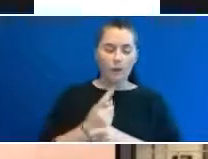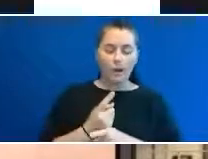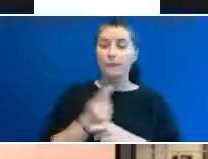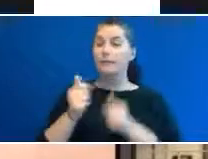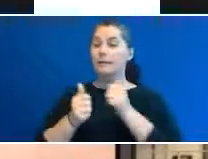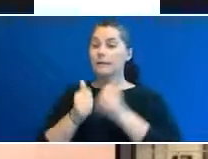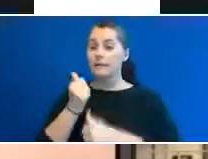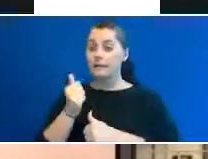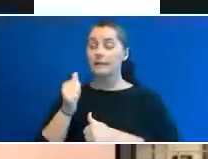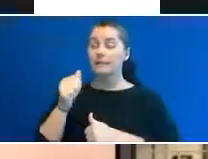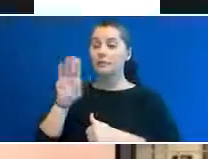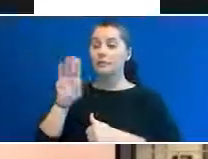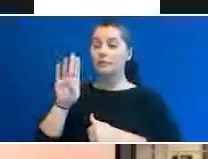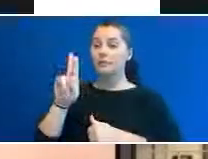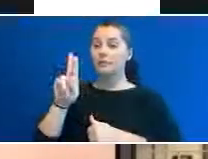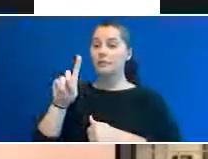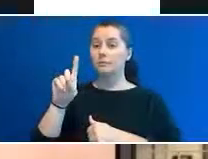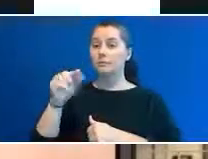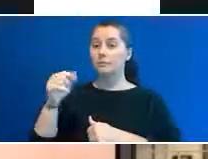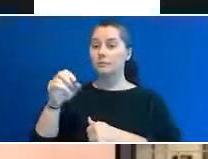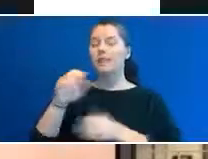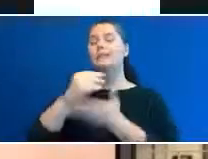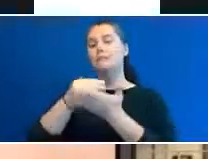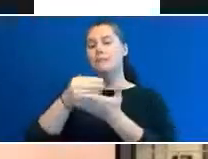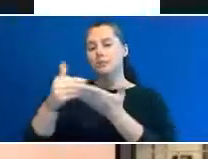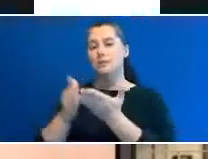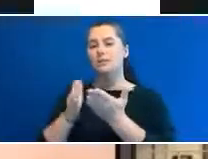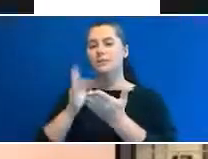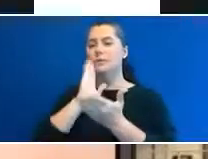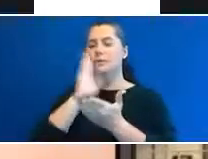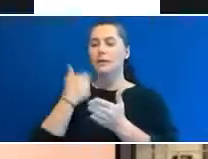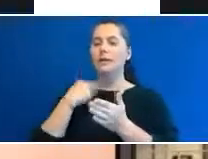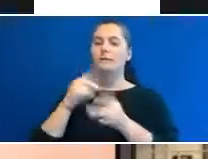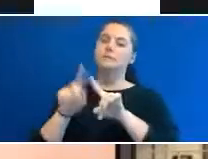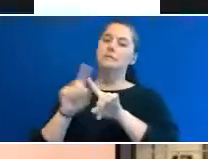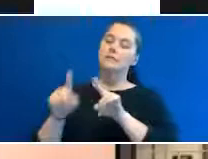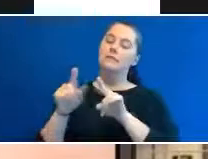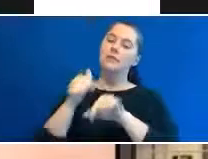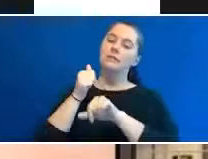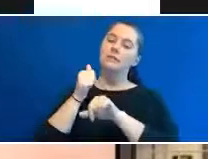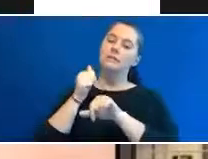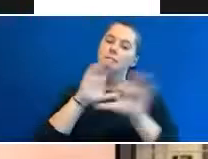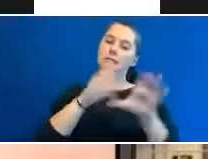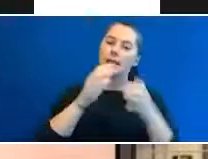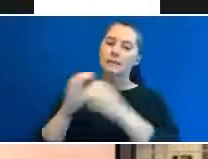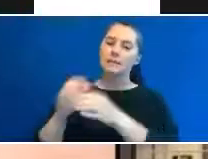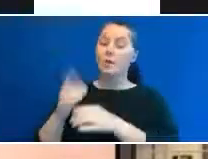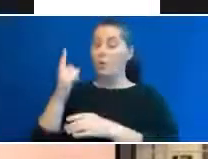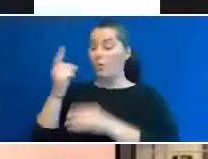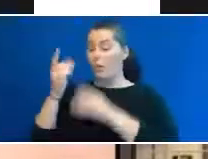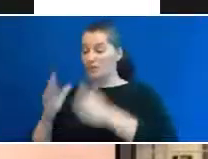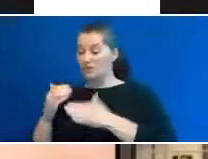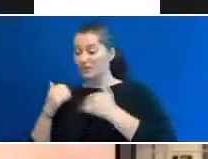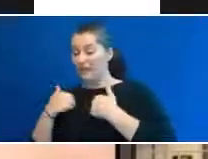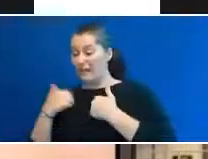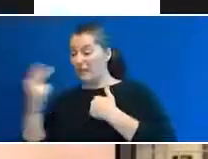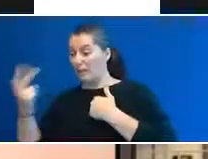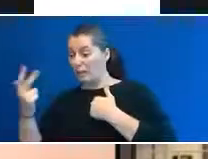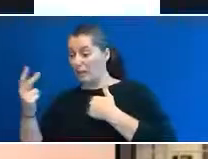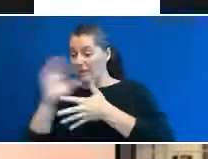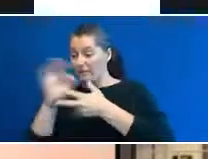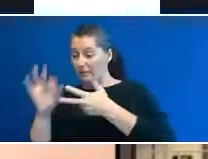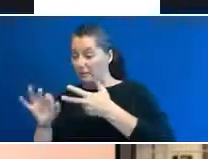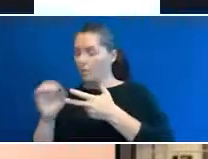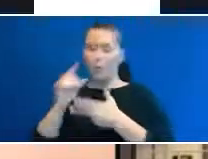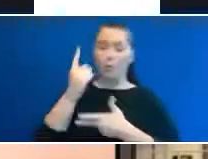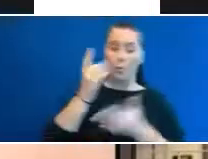or customize this here. So one person can only have 3 of these selection, or another person could have all of them, just depending on how they need it set up. I'm